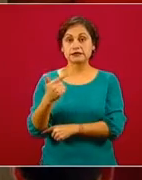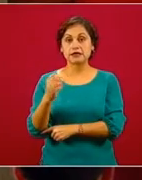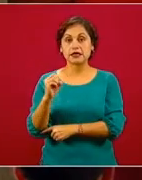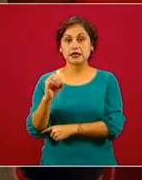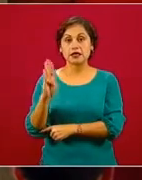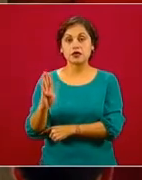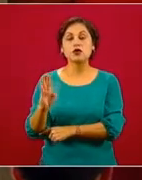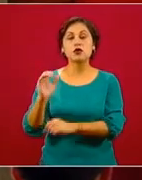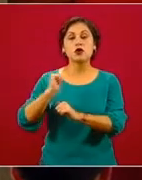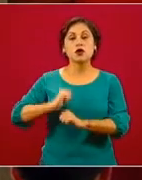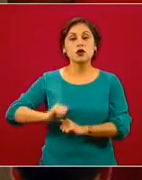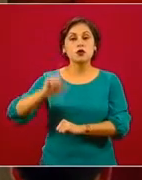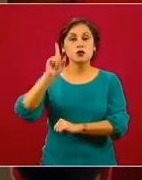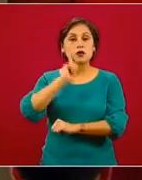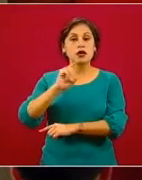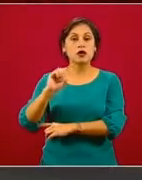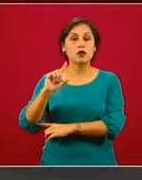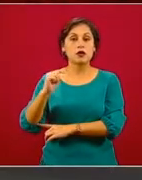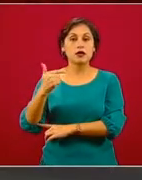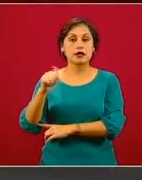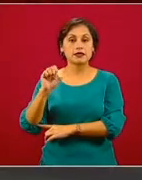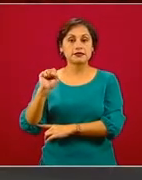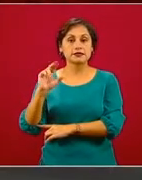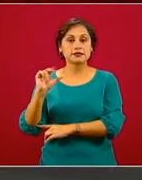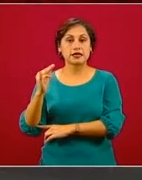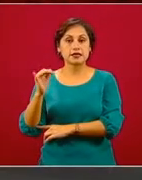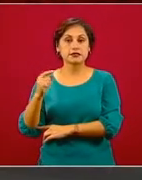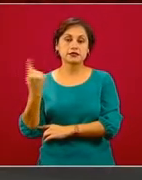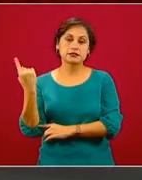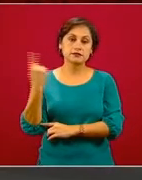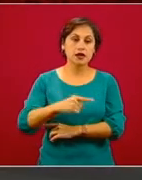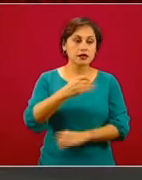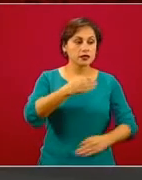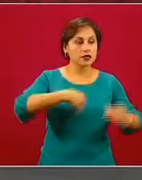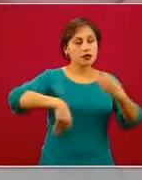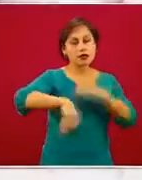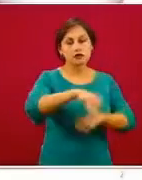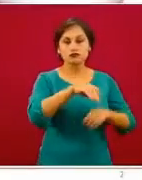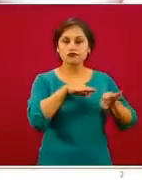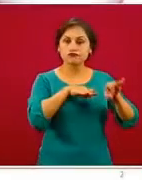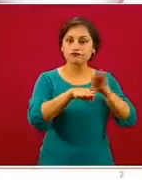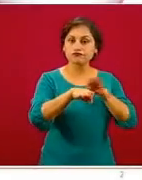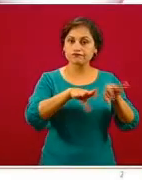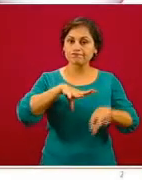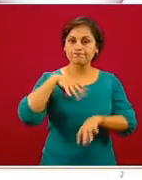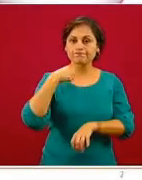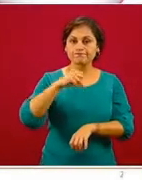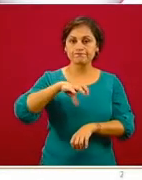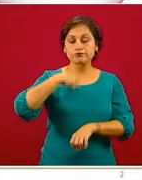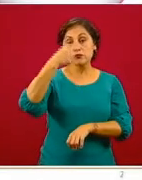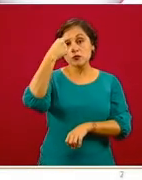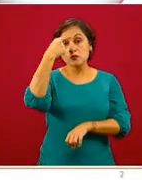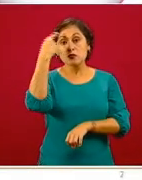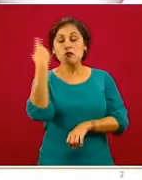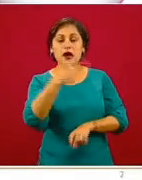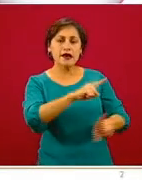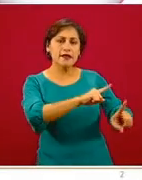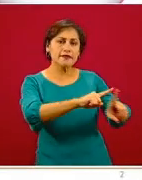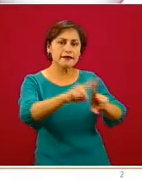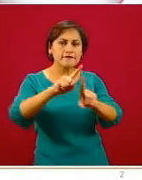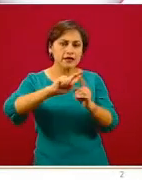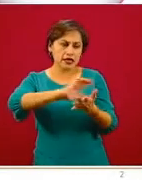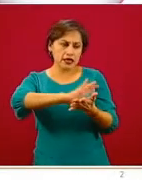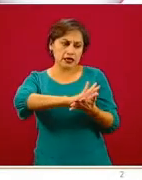Based on that, the Ministry of Government instructed us to work intensely in order to